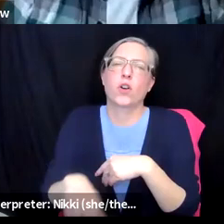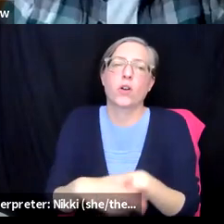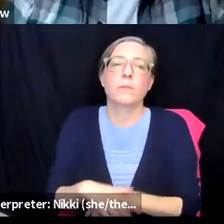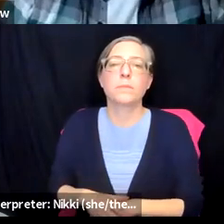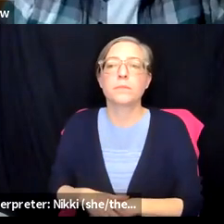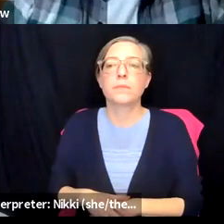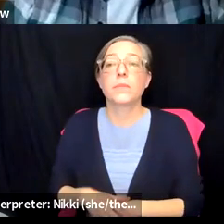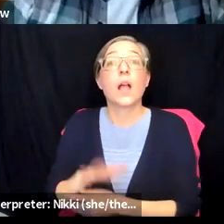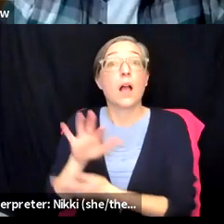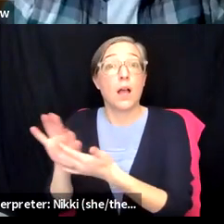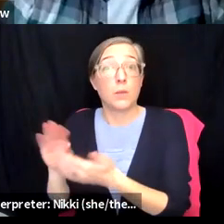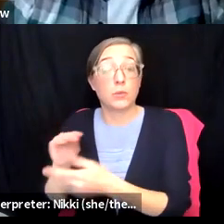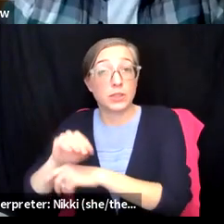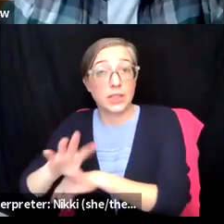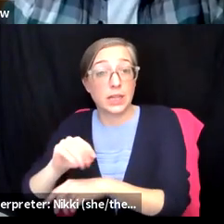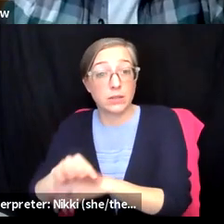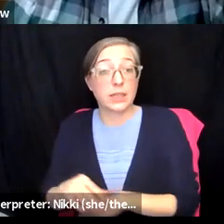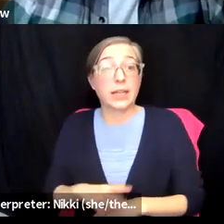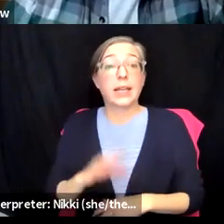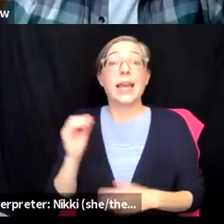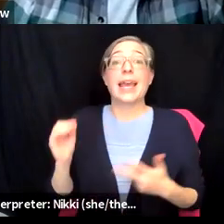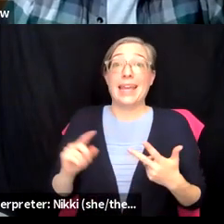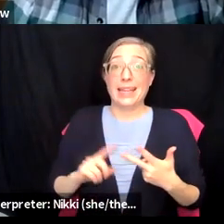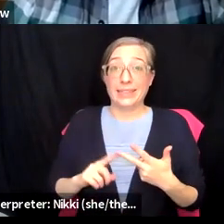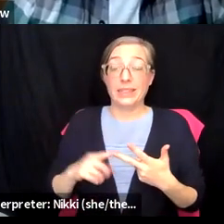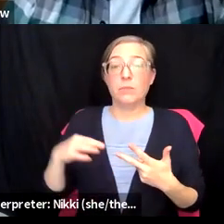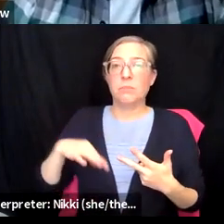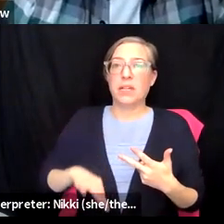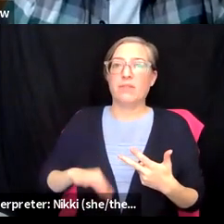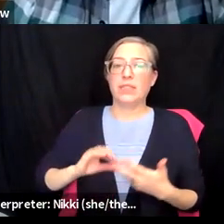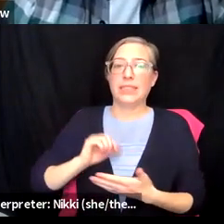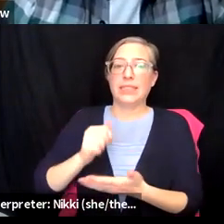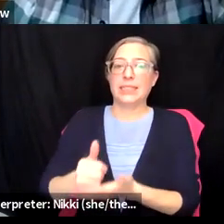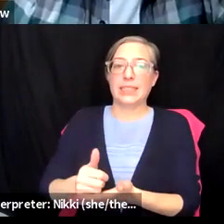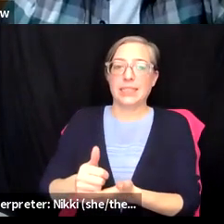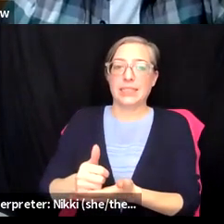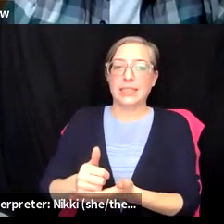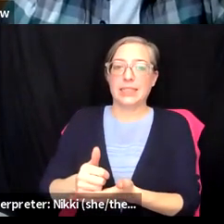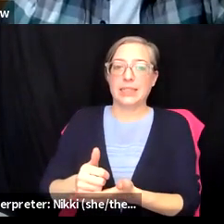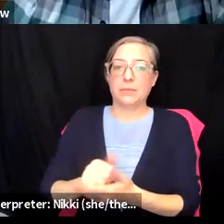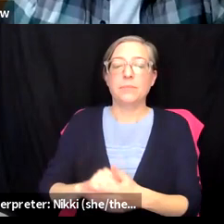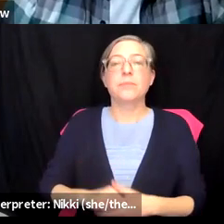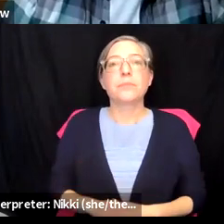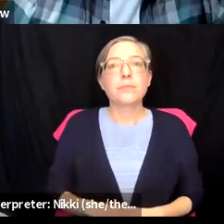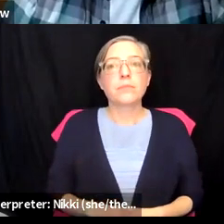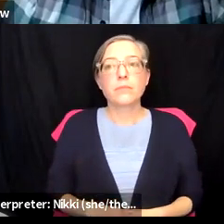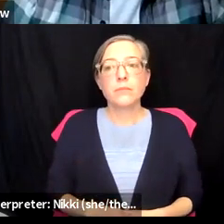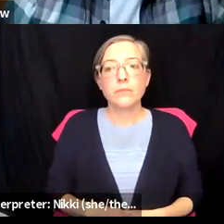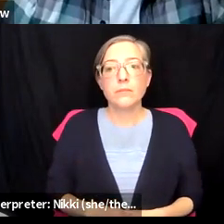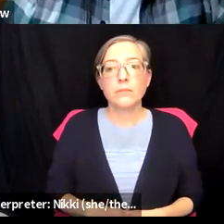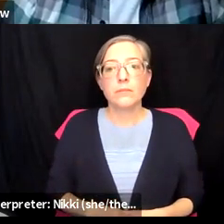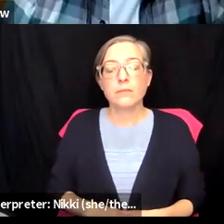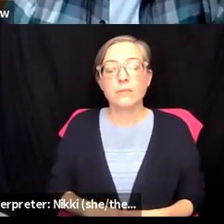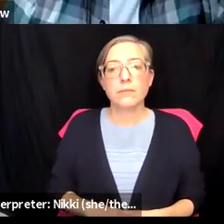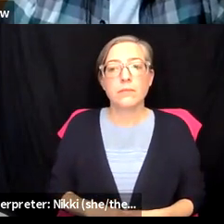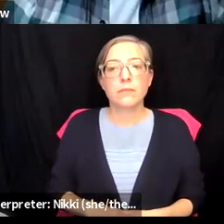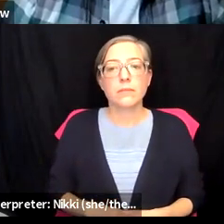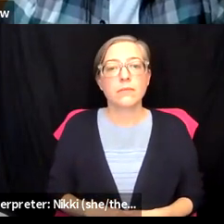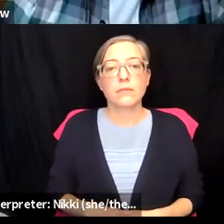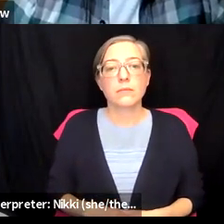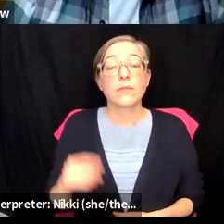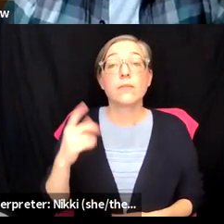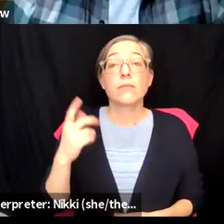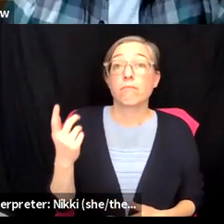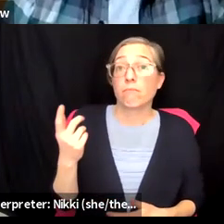benefits assistance. And there's some clarification in that programs at a glance as far as providing benefits